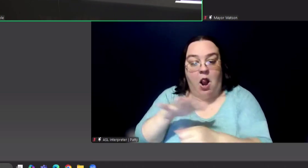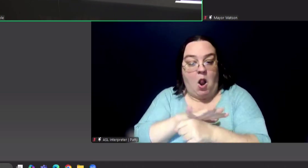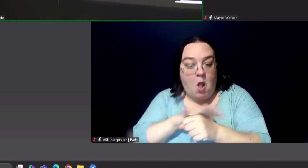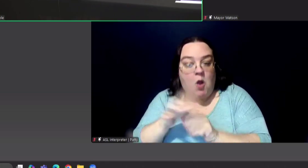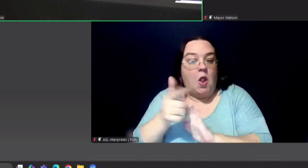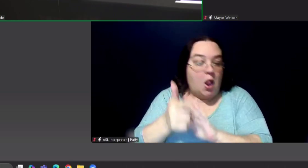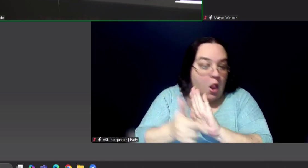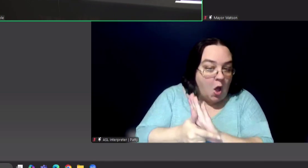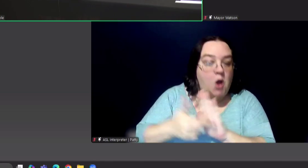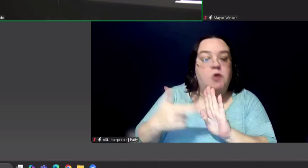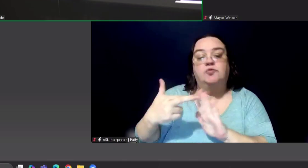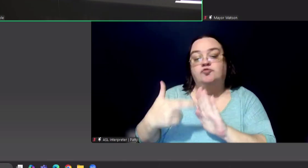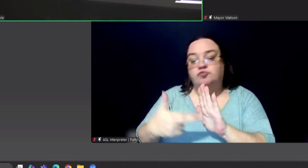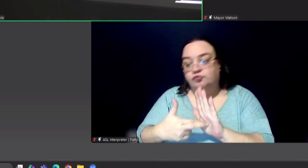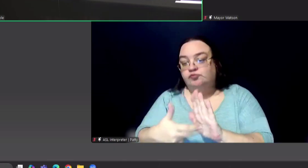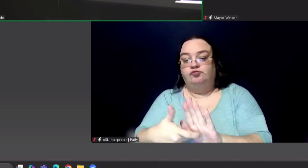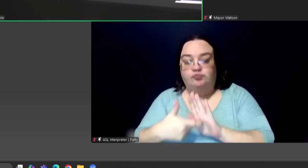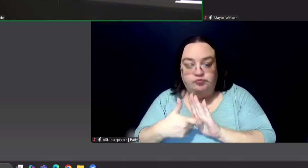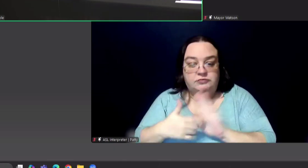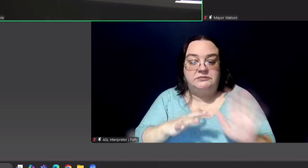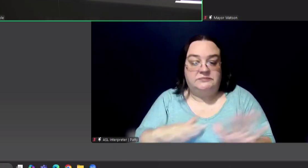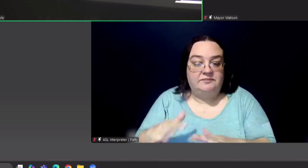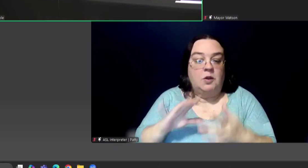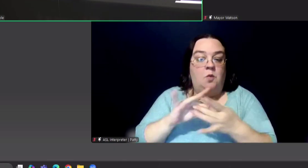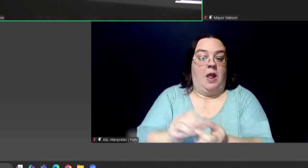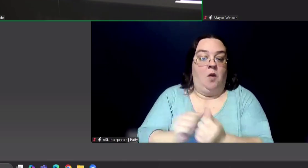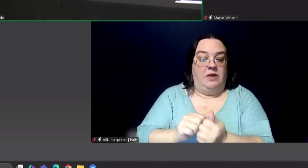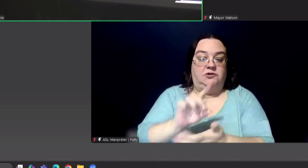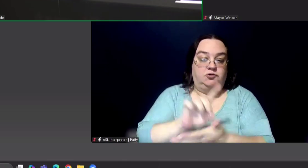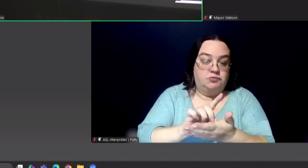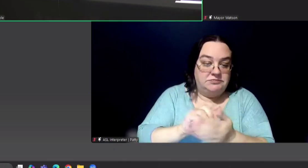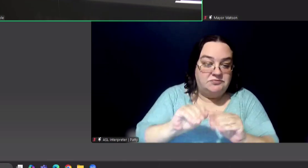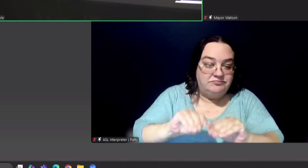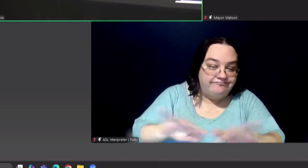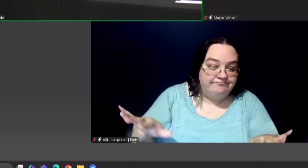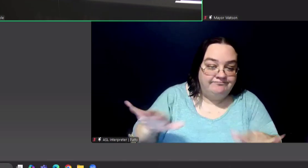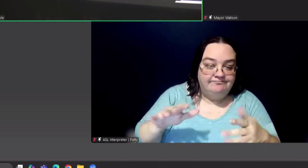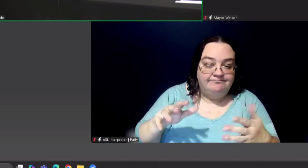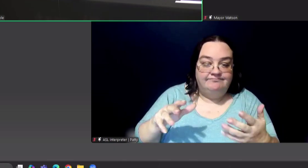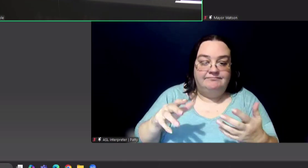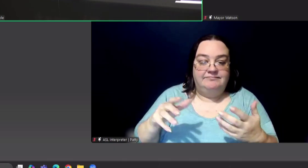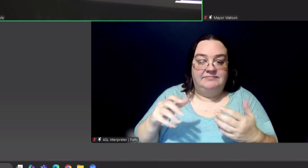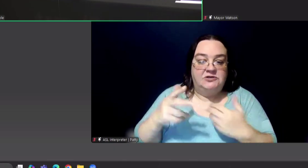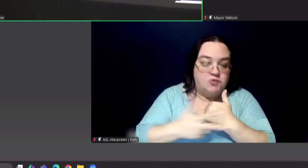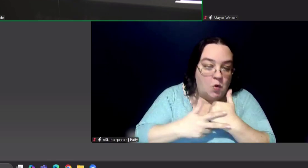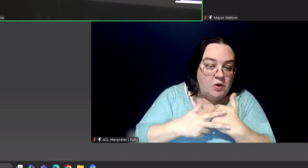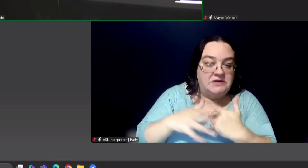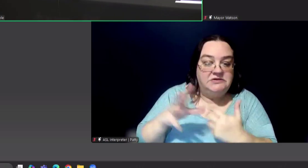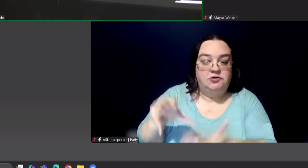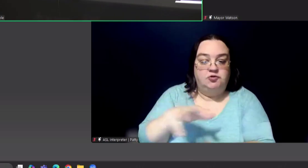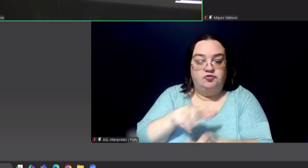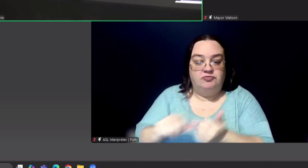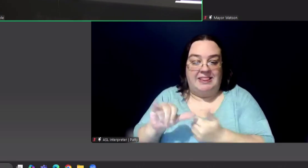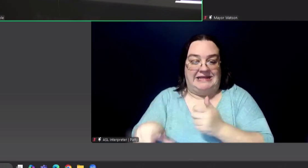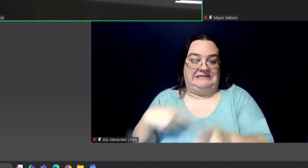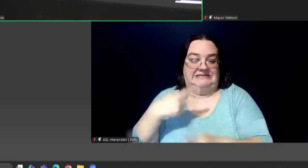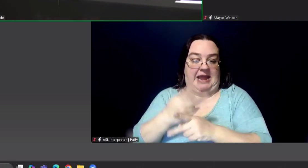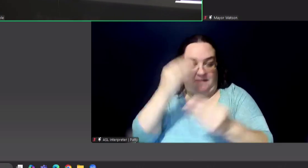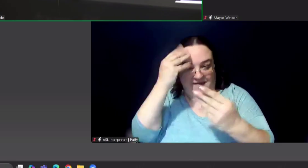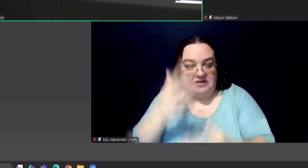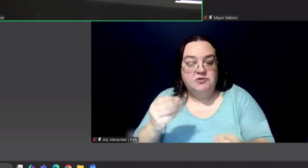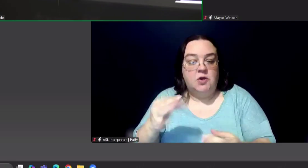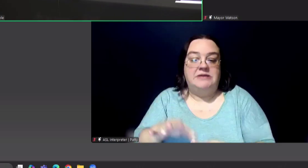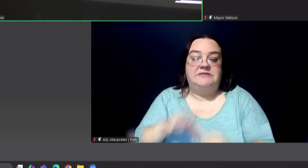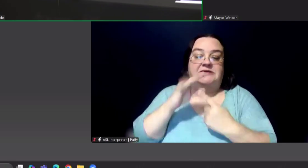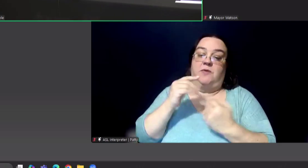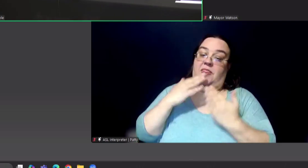dissemination, storage, and destruction of this type of information. So special thanks and shout out to Corporal Soller and Deputy Chief